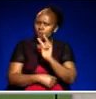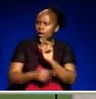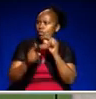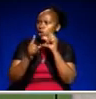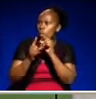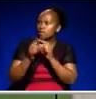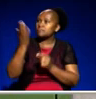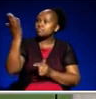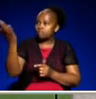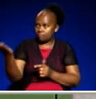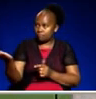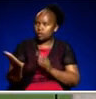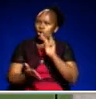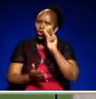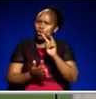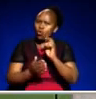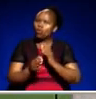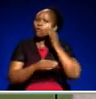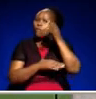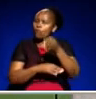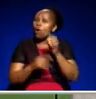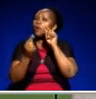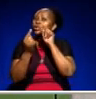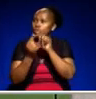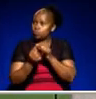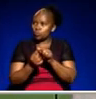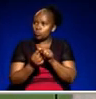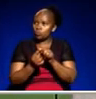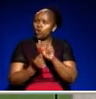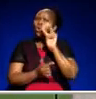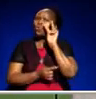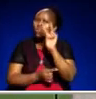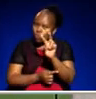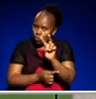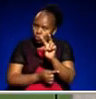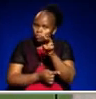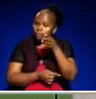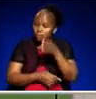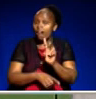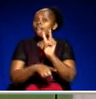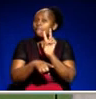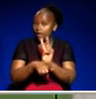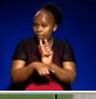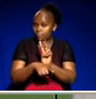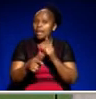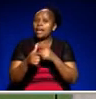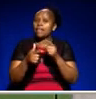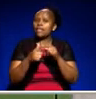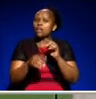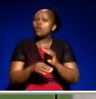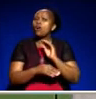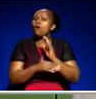words, look forward to look is a verb. Then